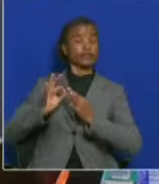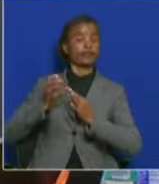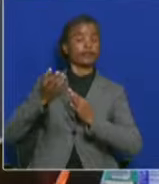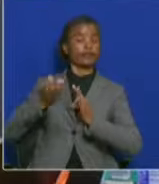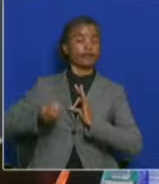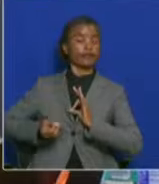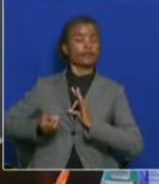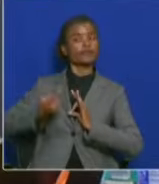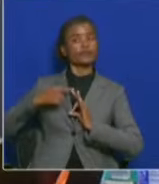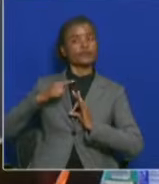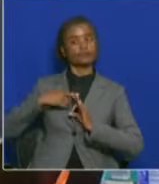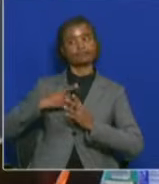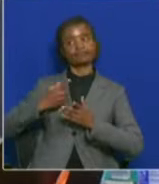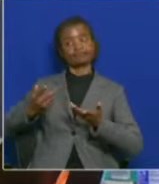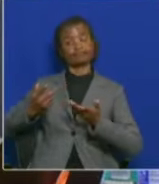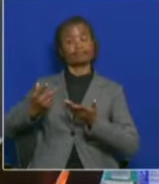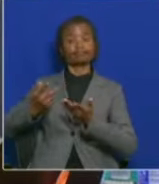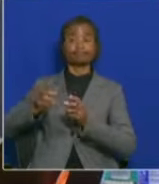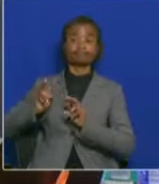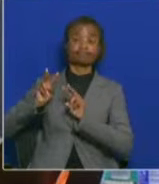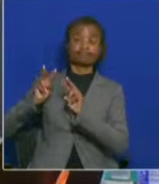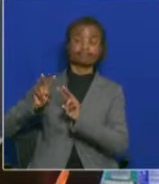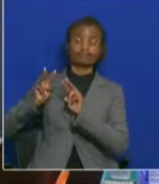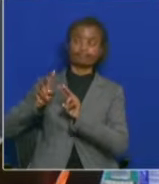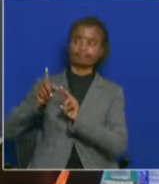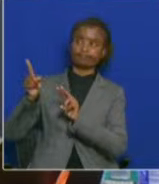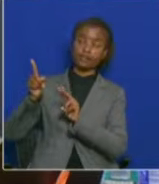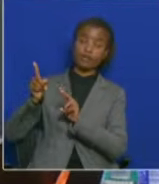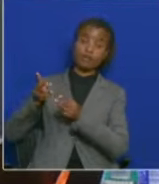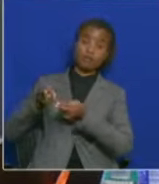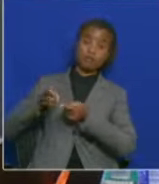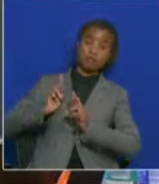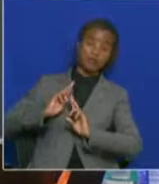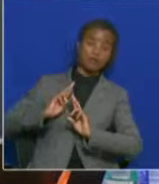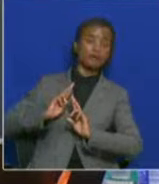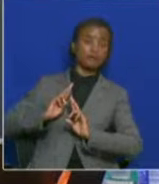explanation from Major General Khan when he's able to provide that.